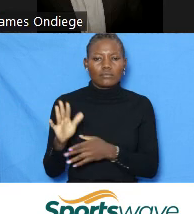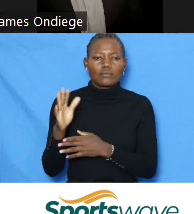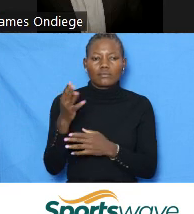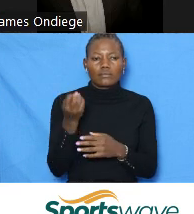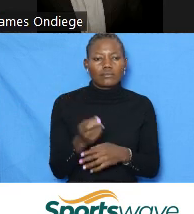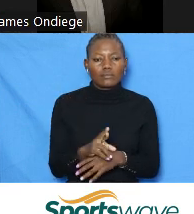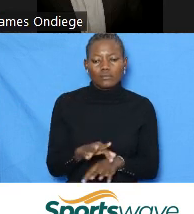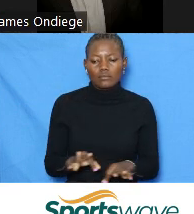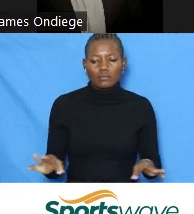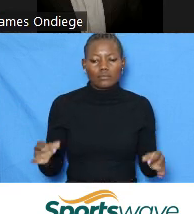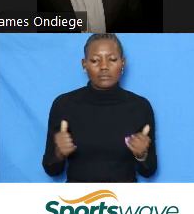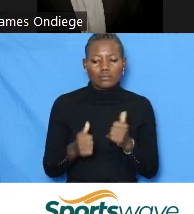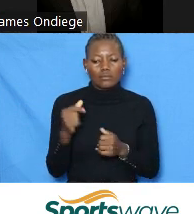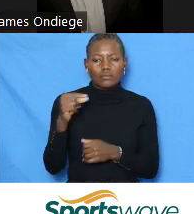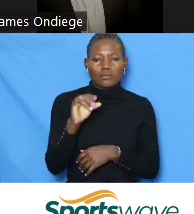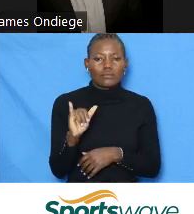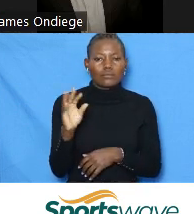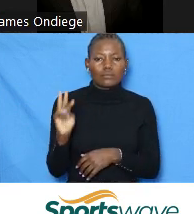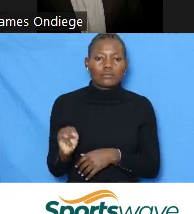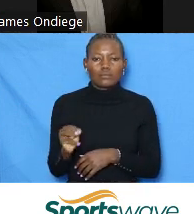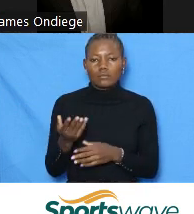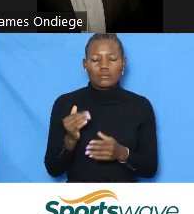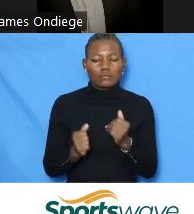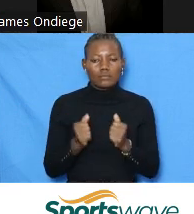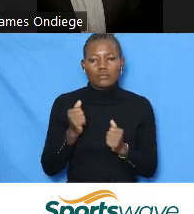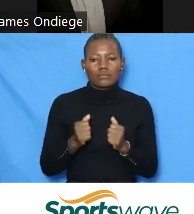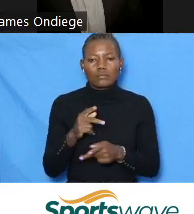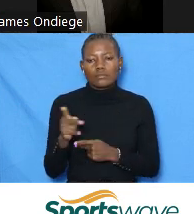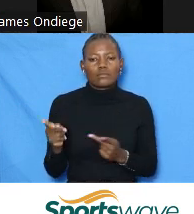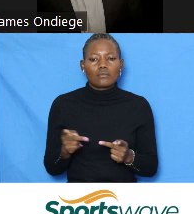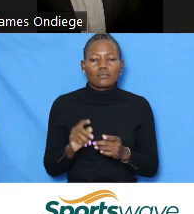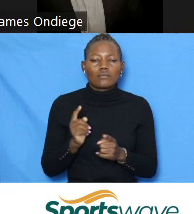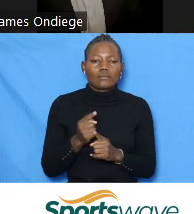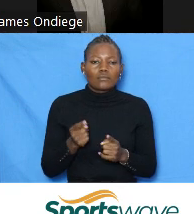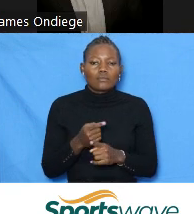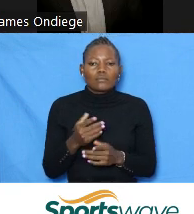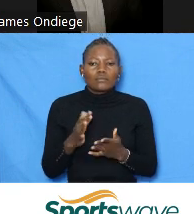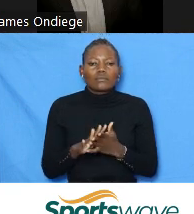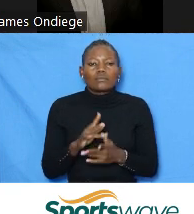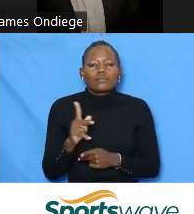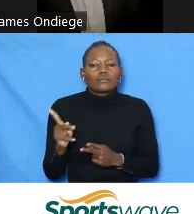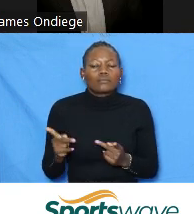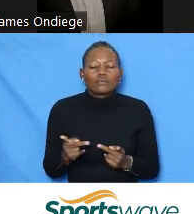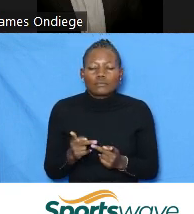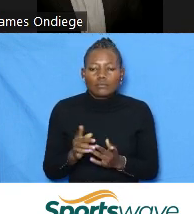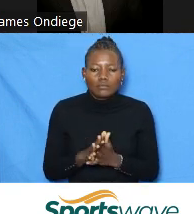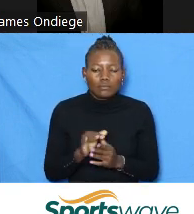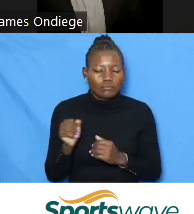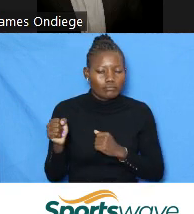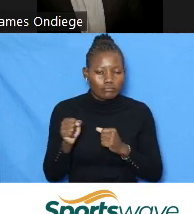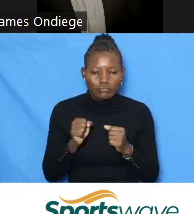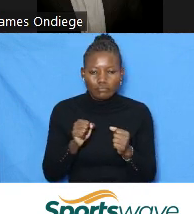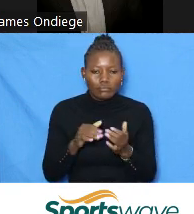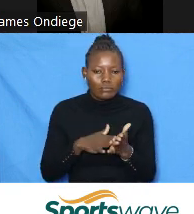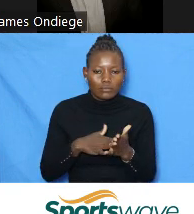at the floor, if it's a gymnasium, you're looking at the track, in different facilities. You're looking at a ring, if you say it's boxing. And